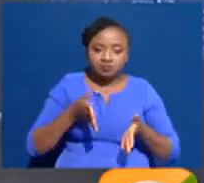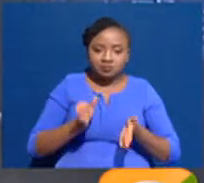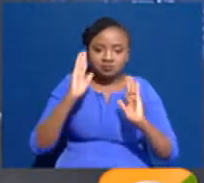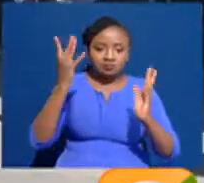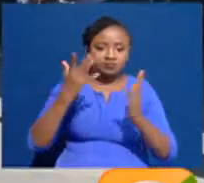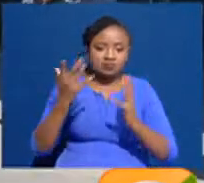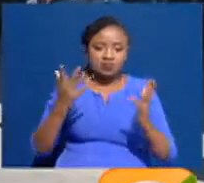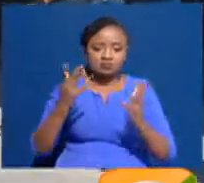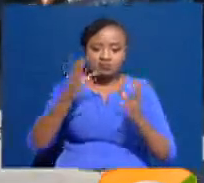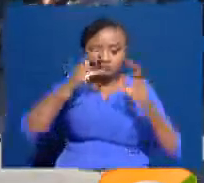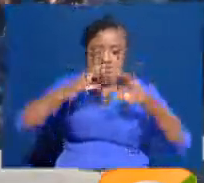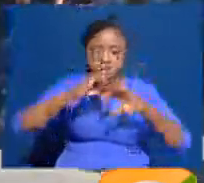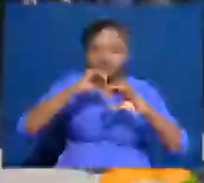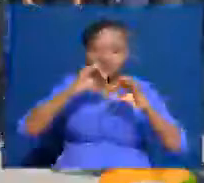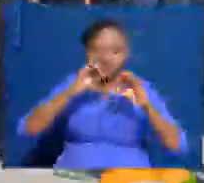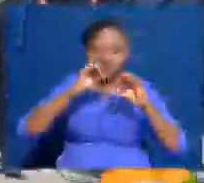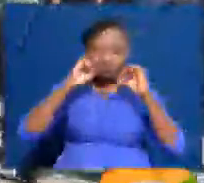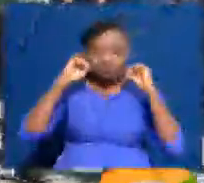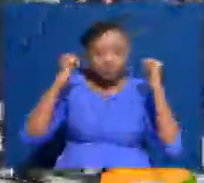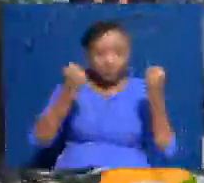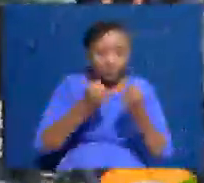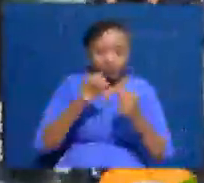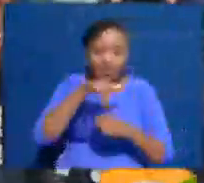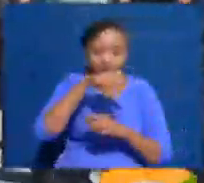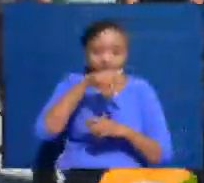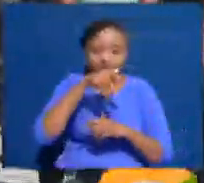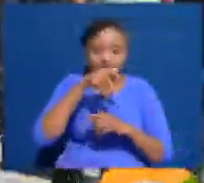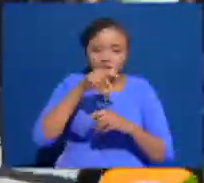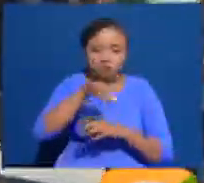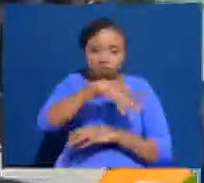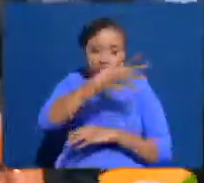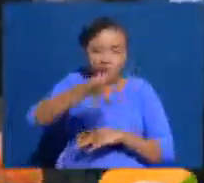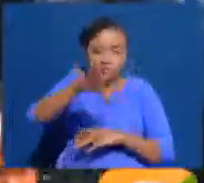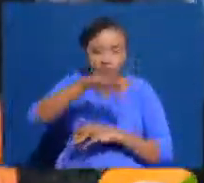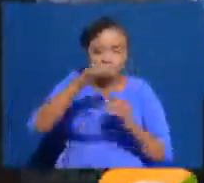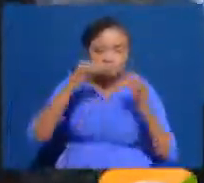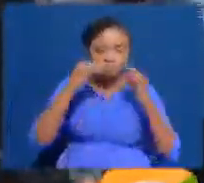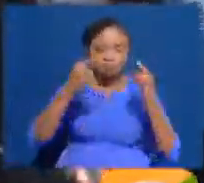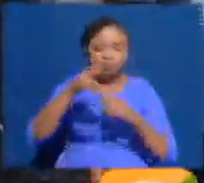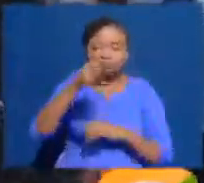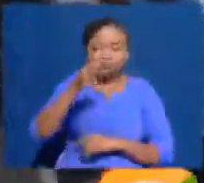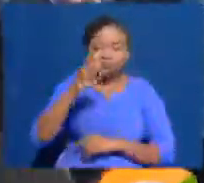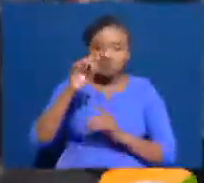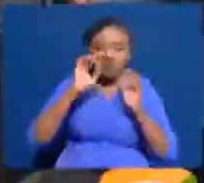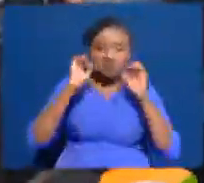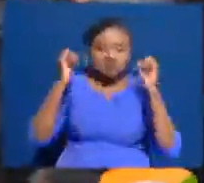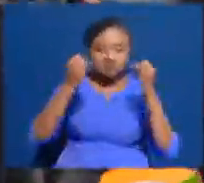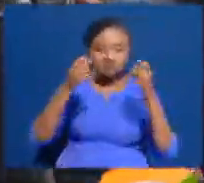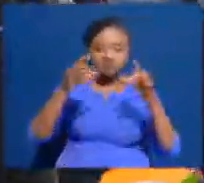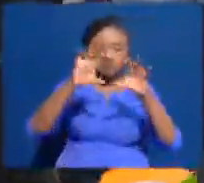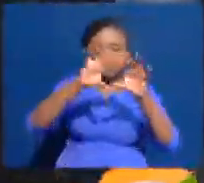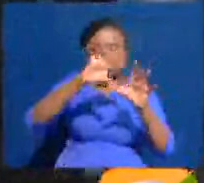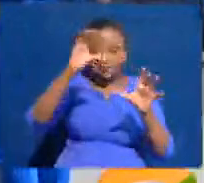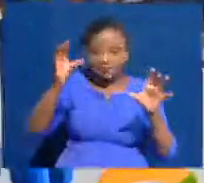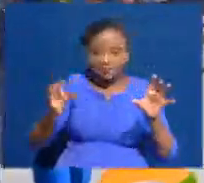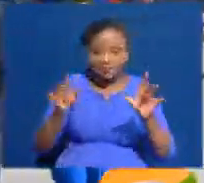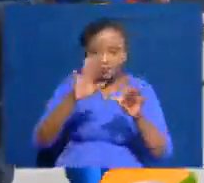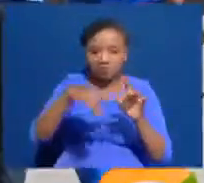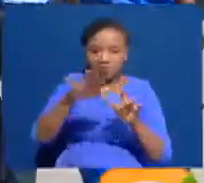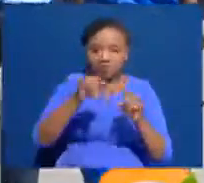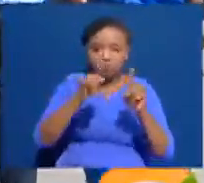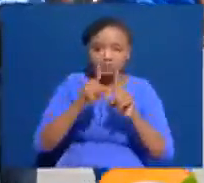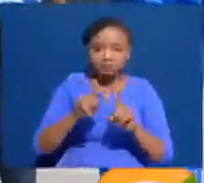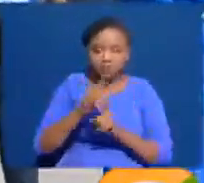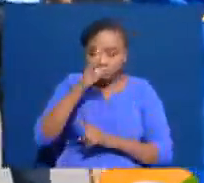group, which was headed to the county commissioner's office, was, however, dispersed after police lobbed tear gas at them, forcing them to scamper